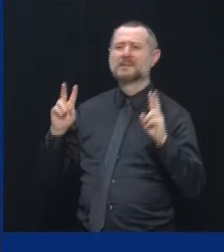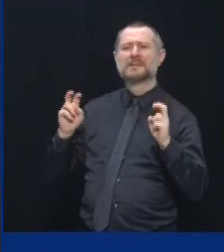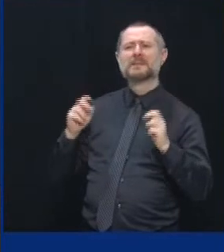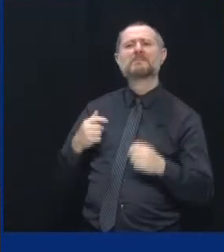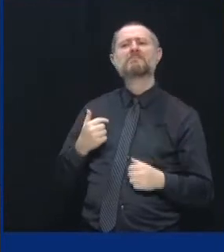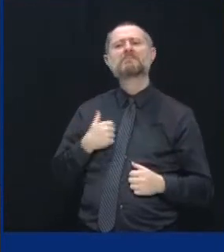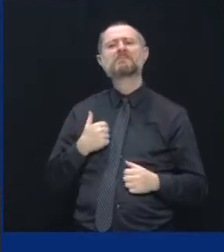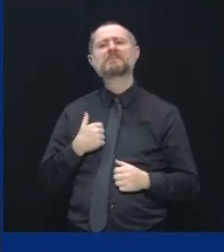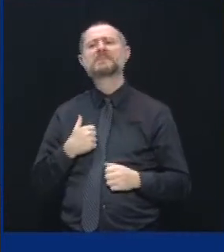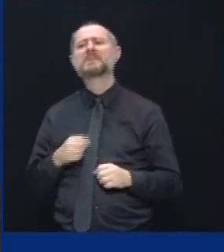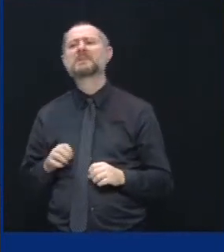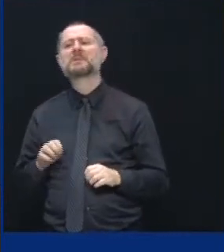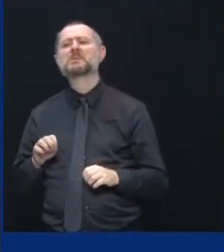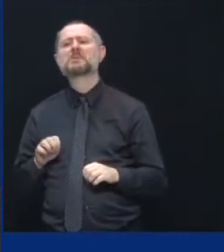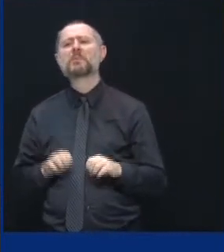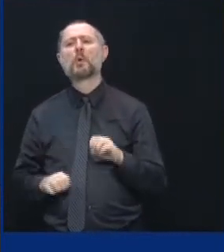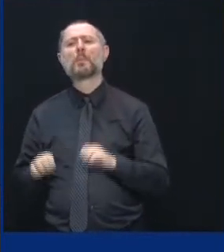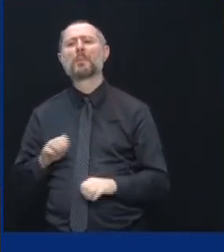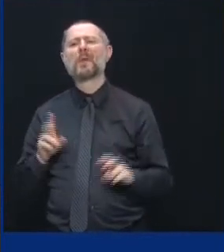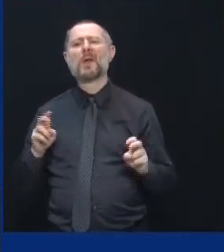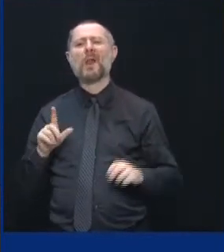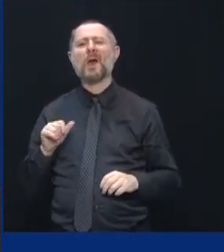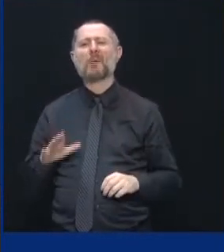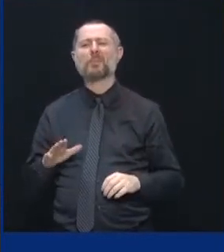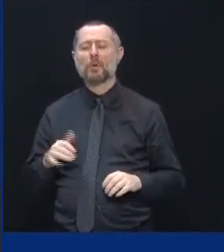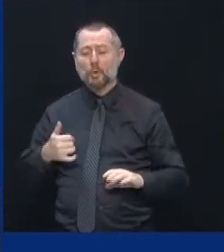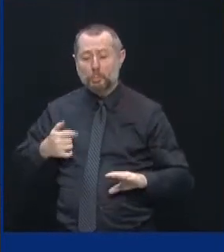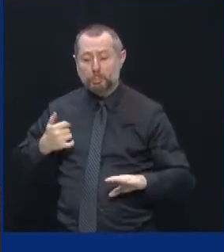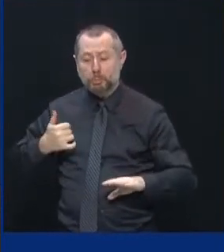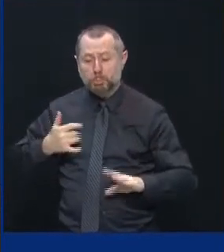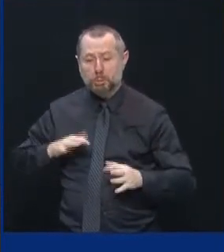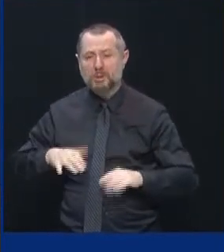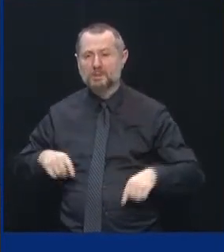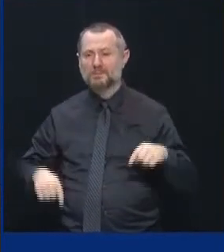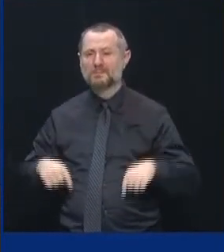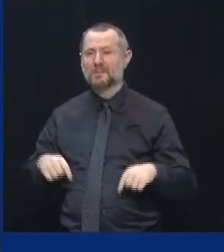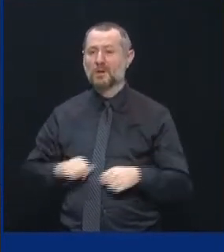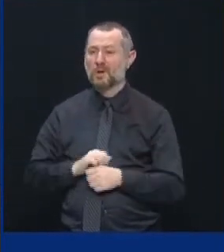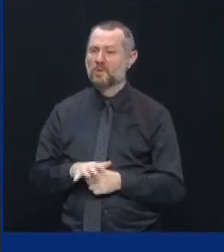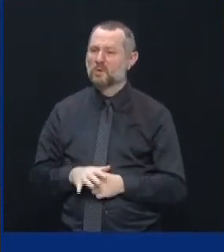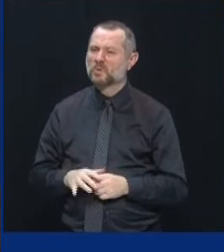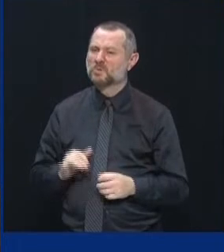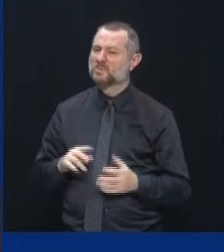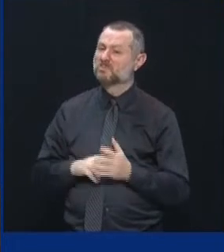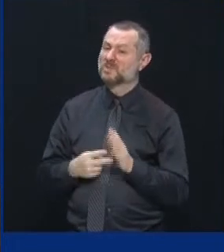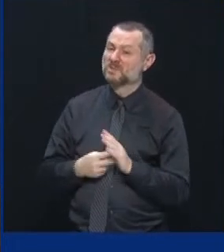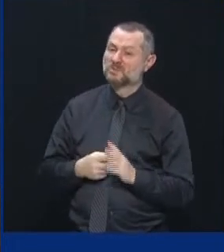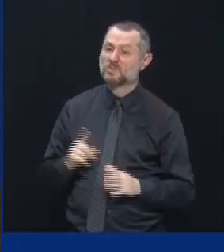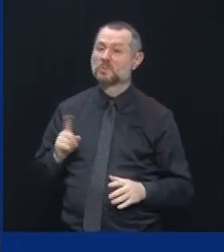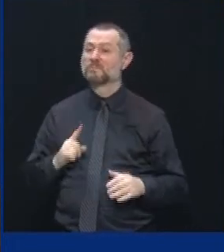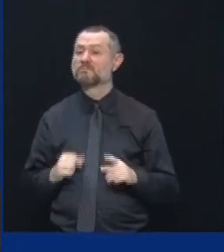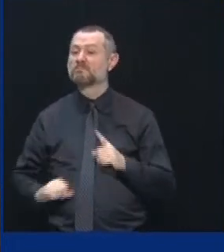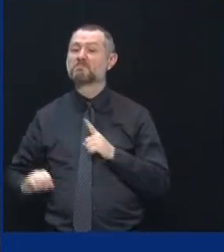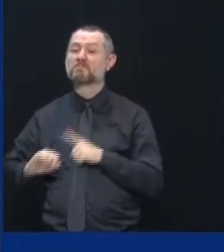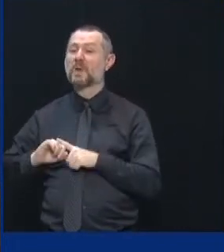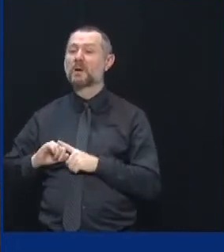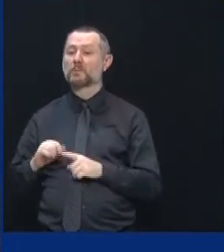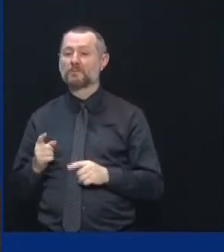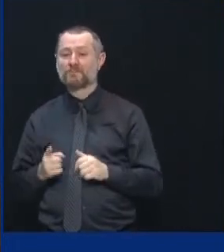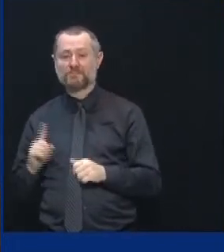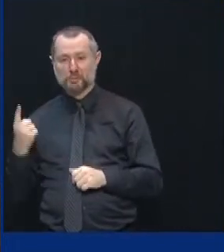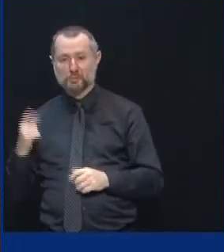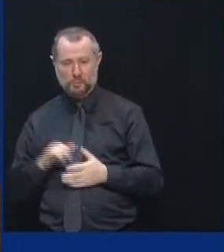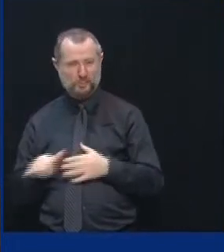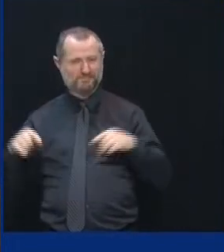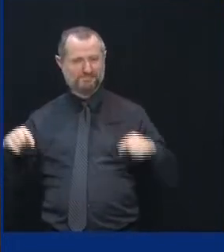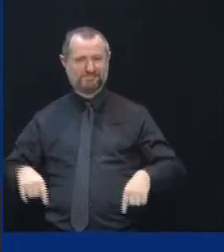laboratory on COVID. This state was ambushed by COVID. It came here for 3 months and no one